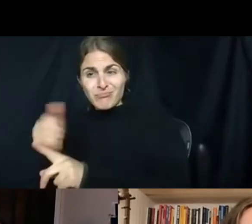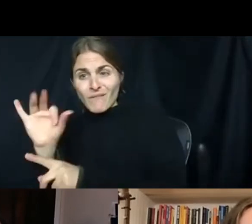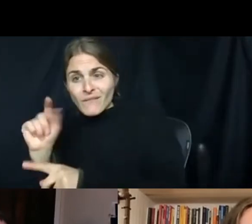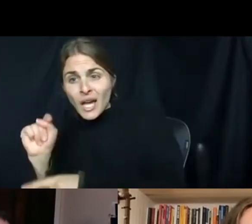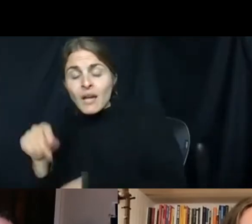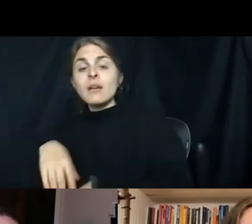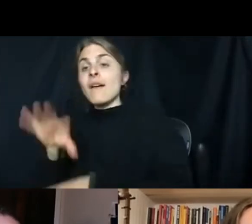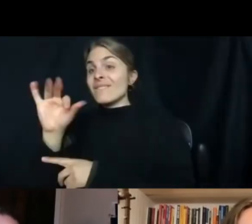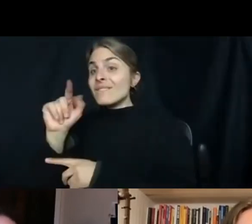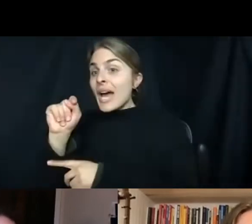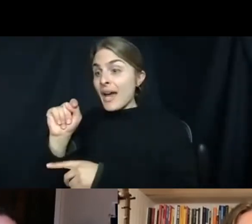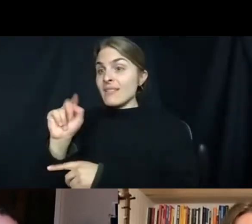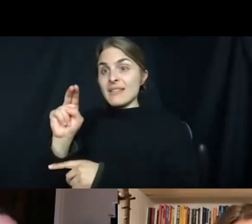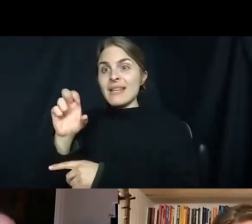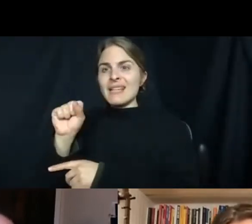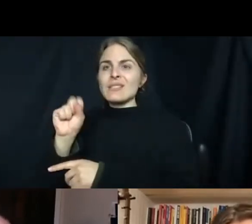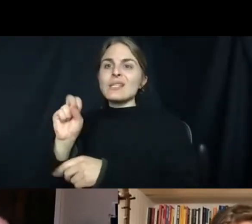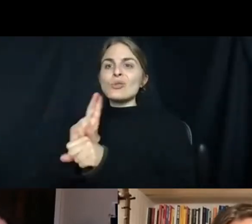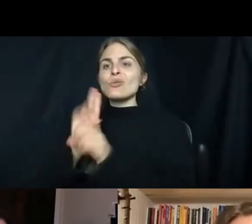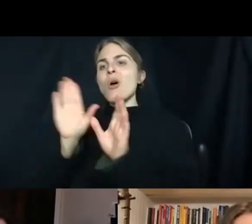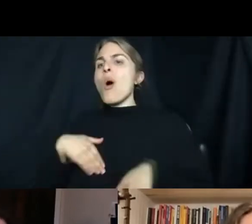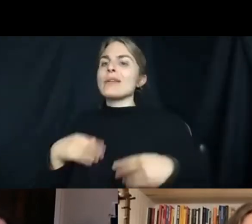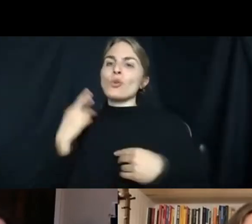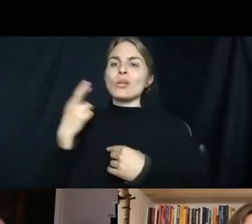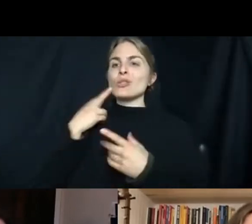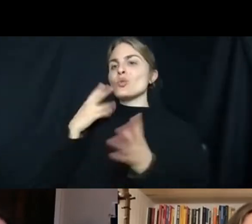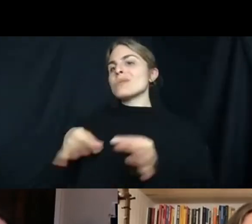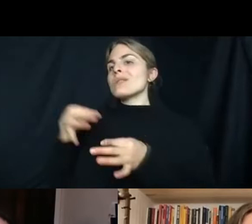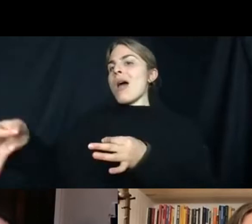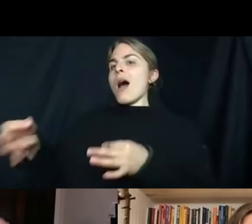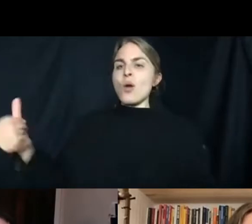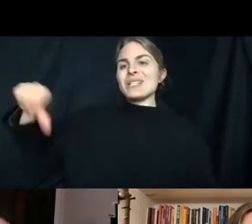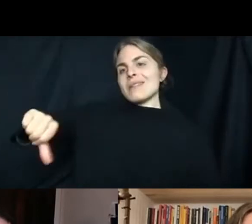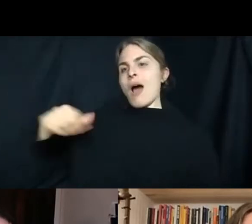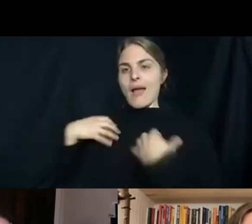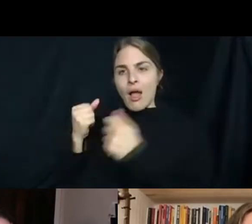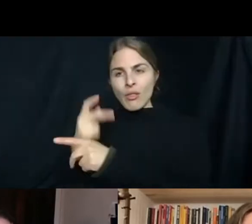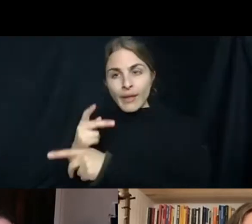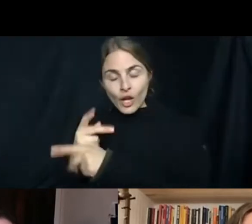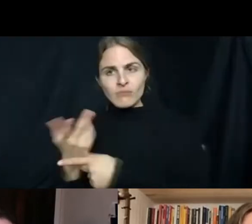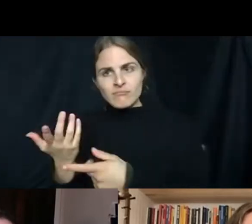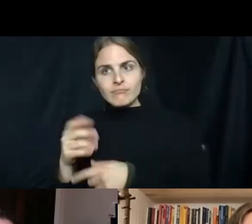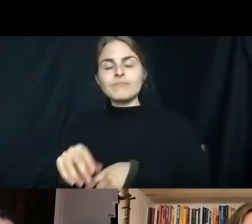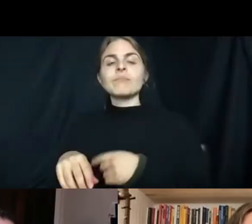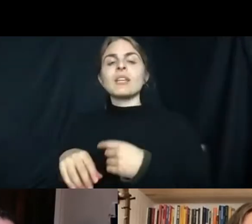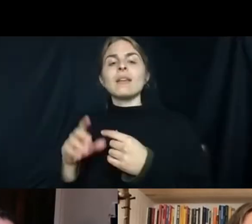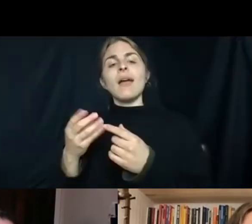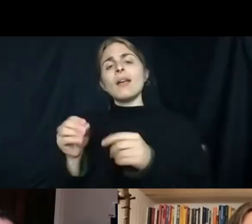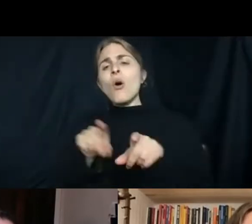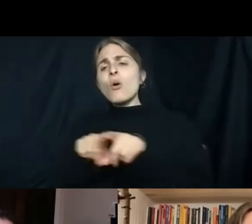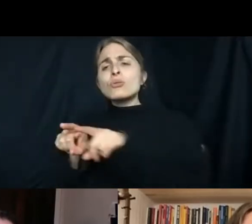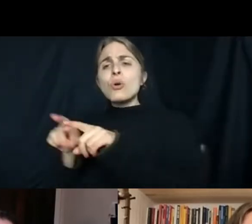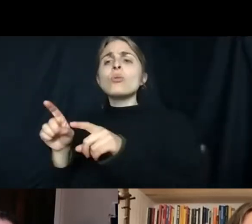as a justification for delaying and denying care. And it's also, you know,